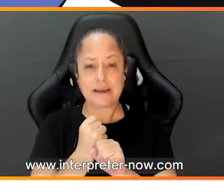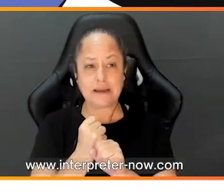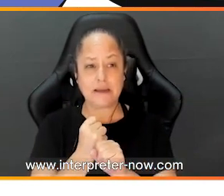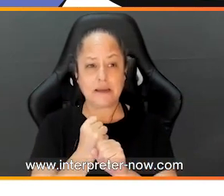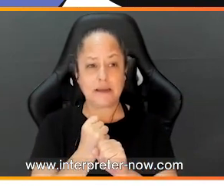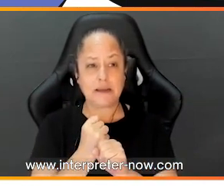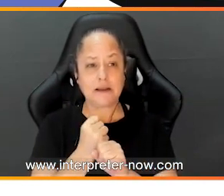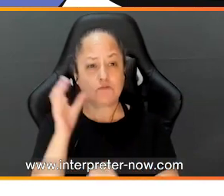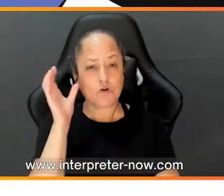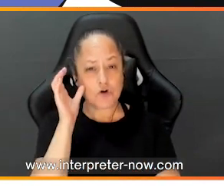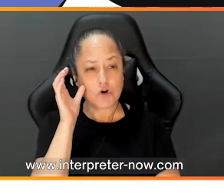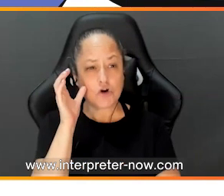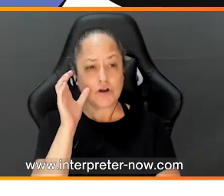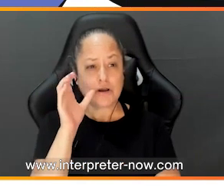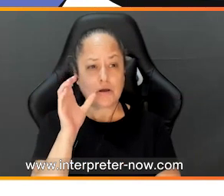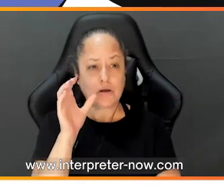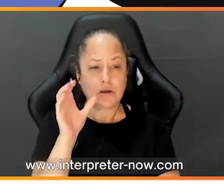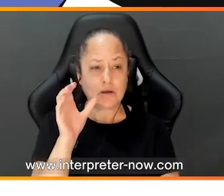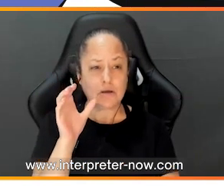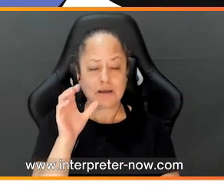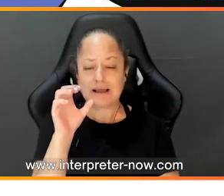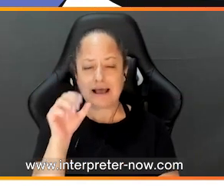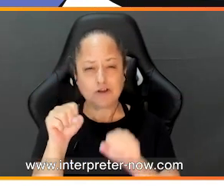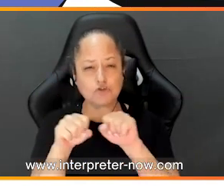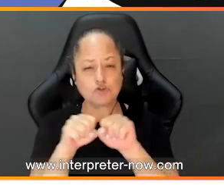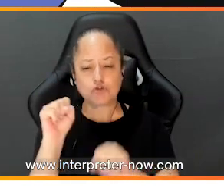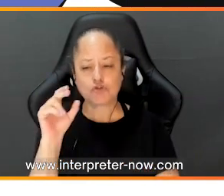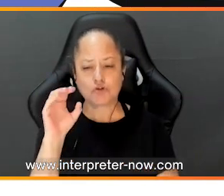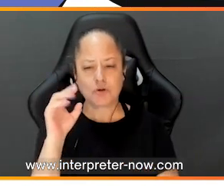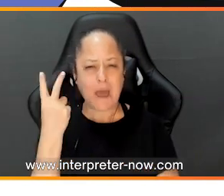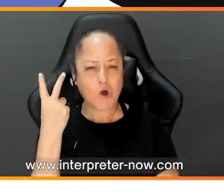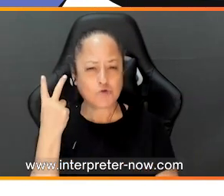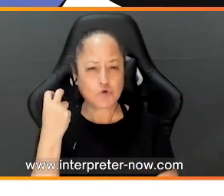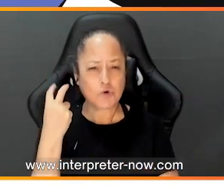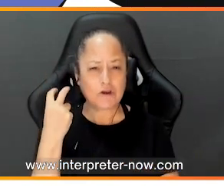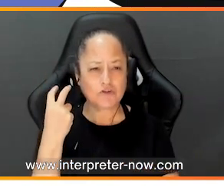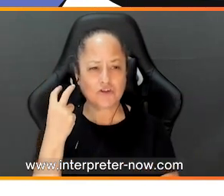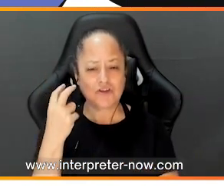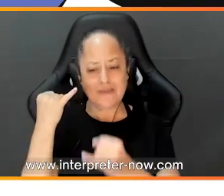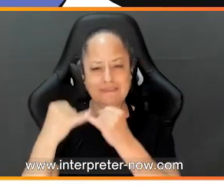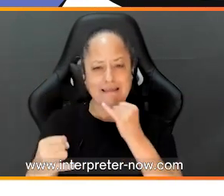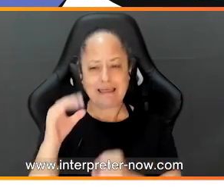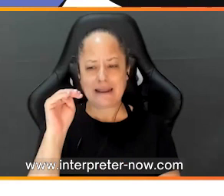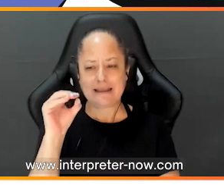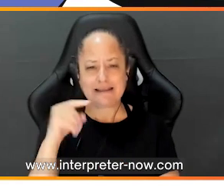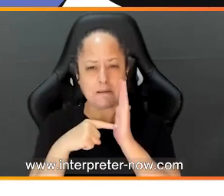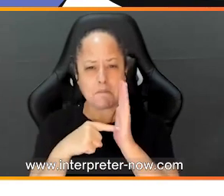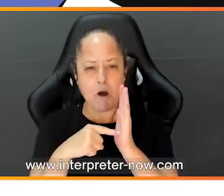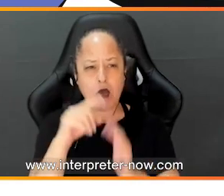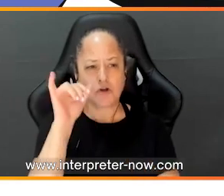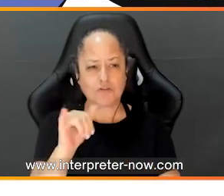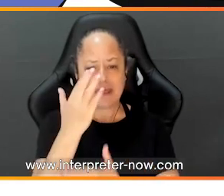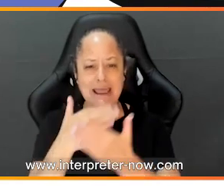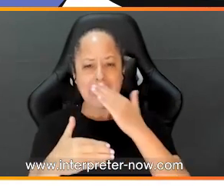the disability community. But in this kind of second release of the shoes about 6 or 7 years later, they really